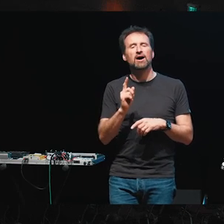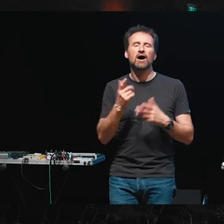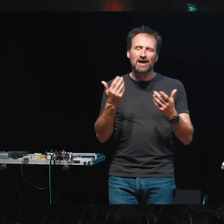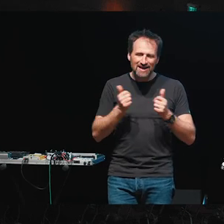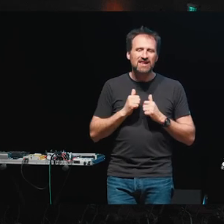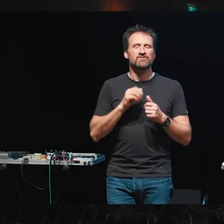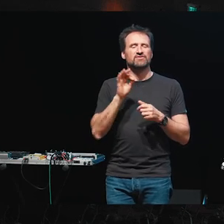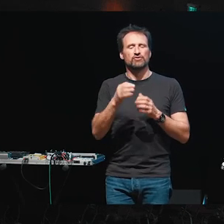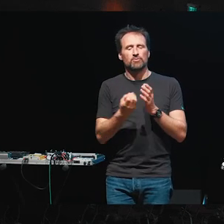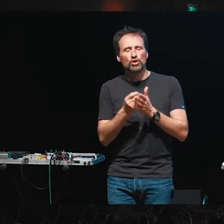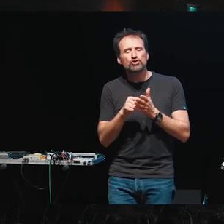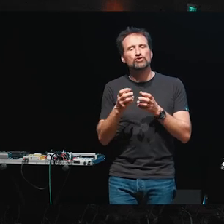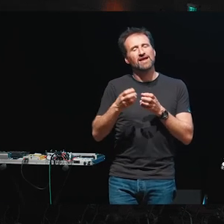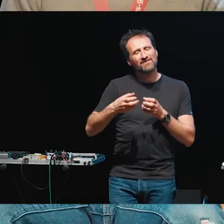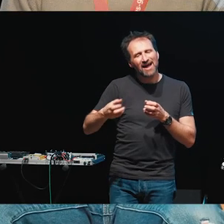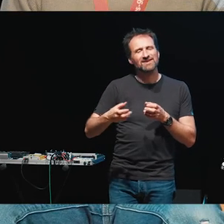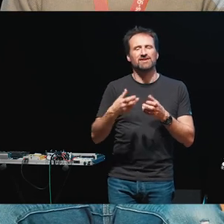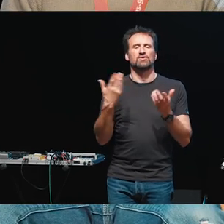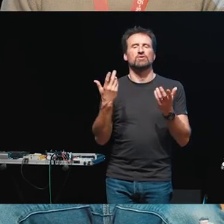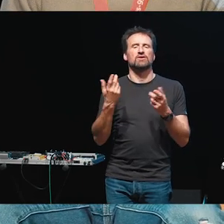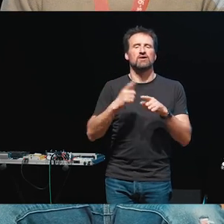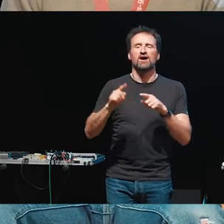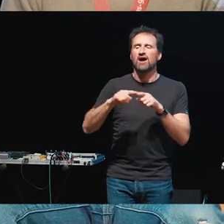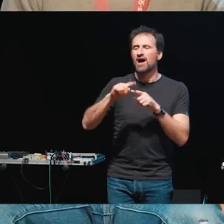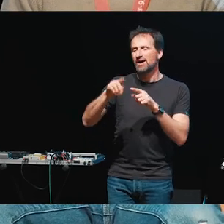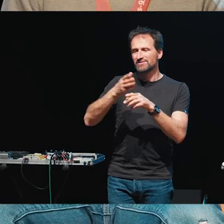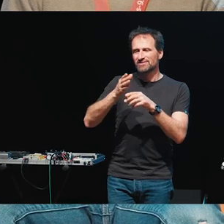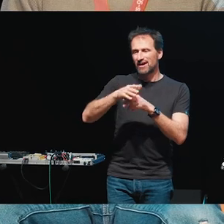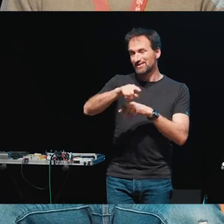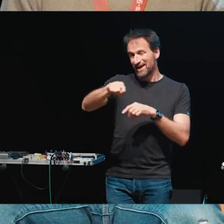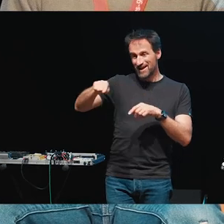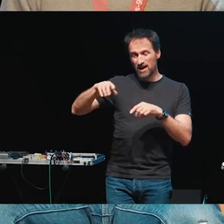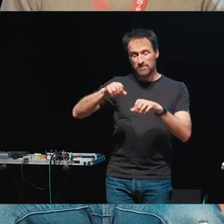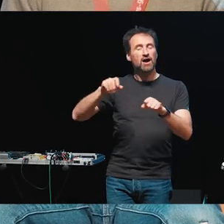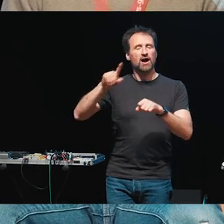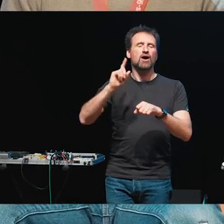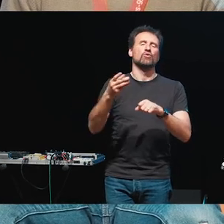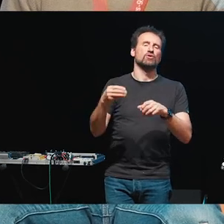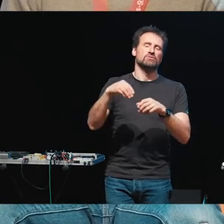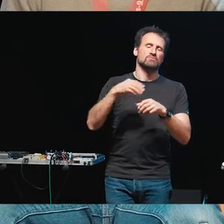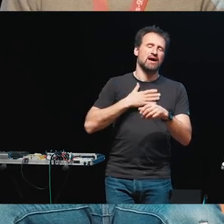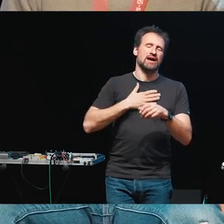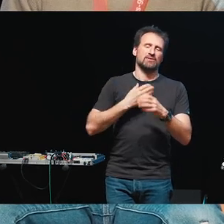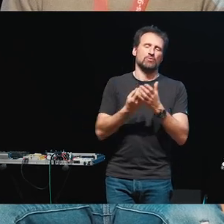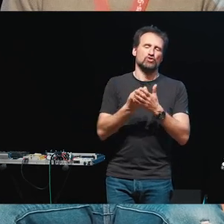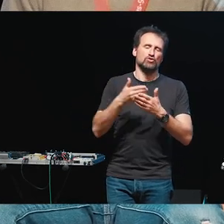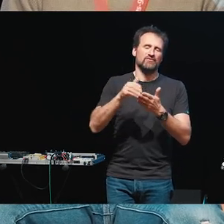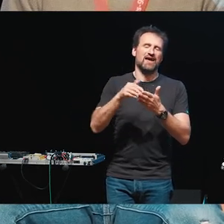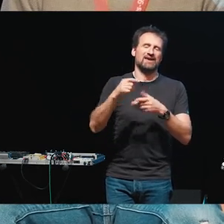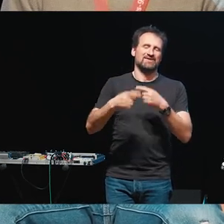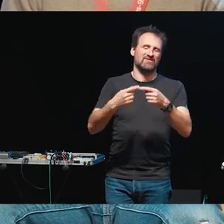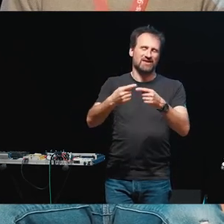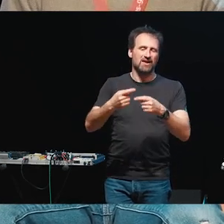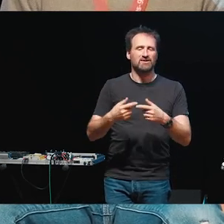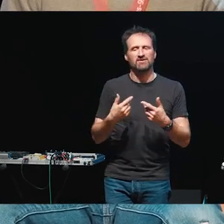product to like let other parties develop your product. And I think there's this pragmatic